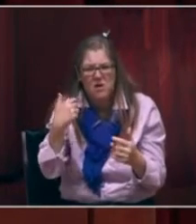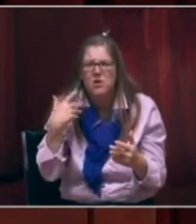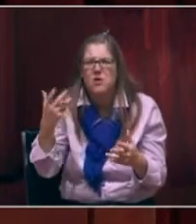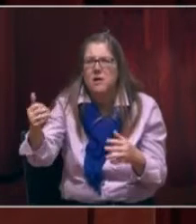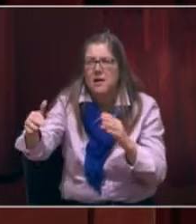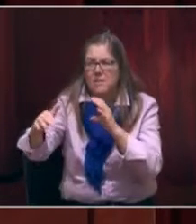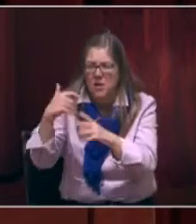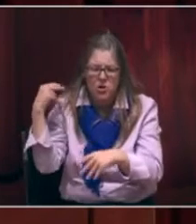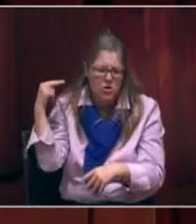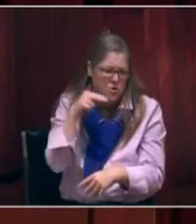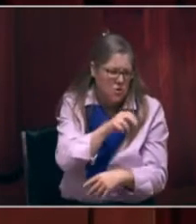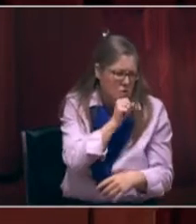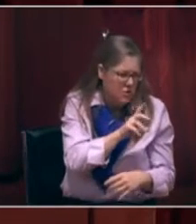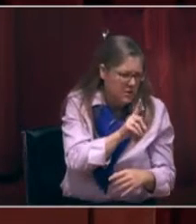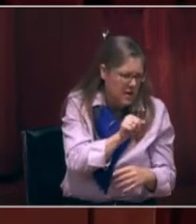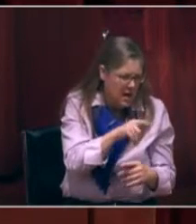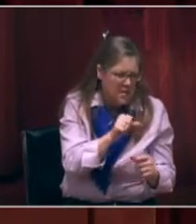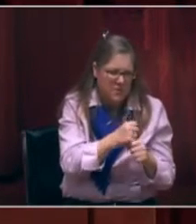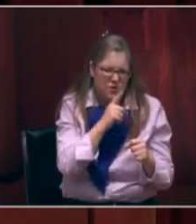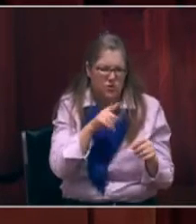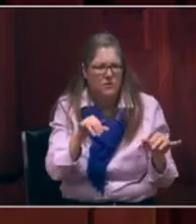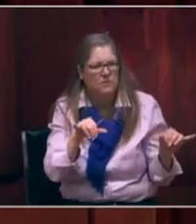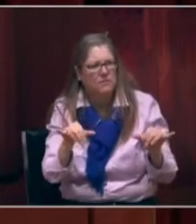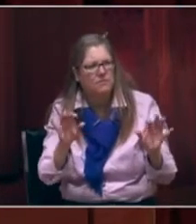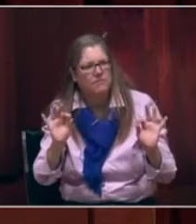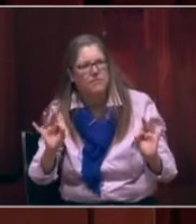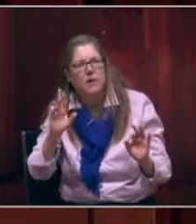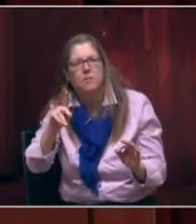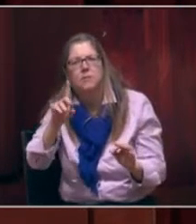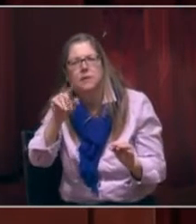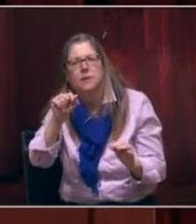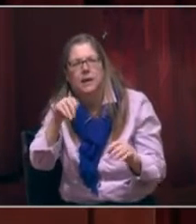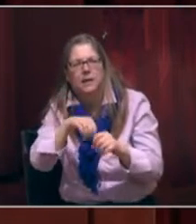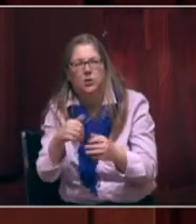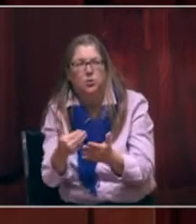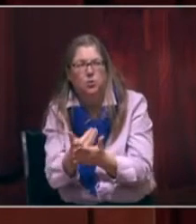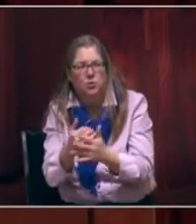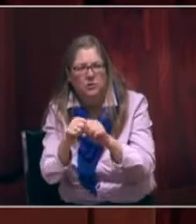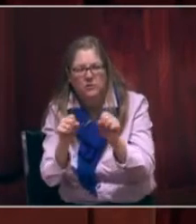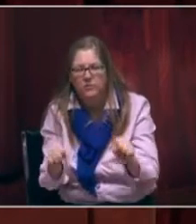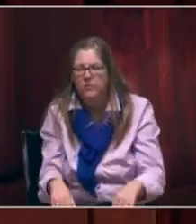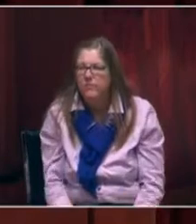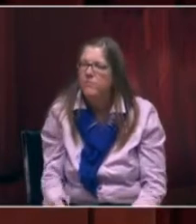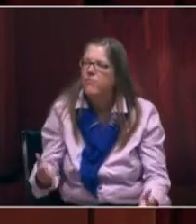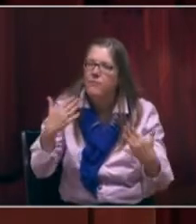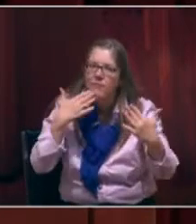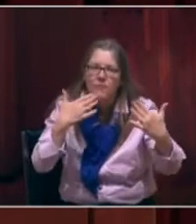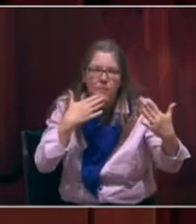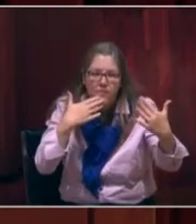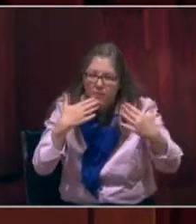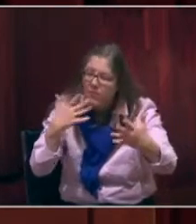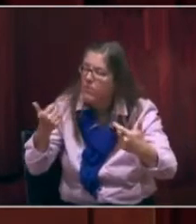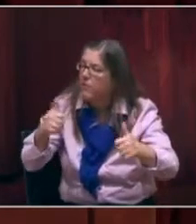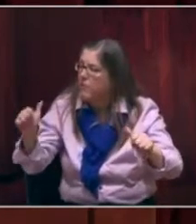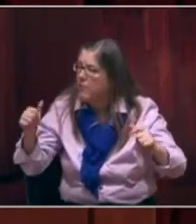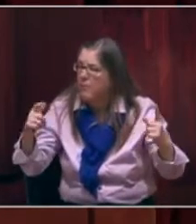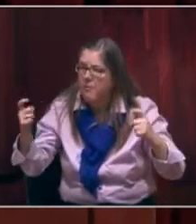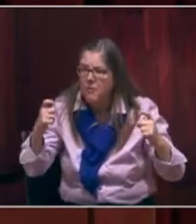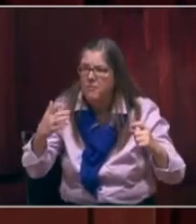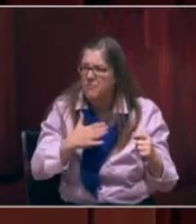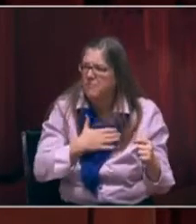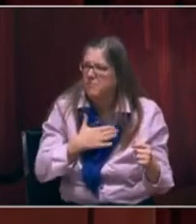the old data, make sure we make the corrections, and get your account updated for you. Okay. Well, thanks, everybody. And again, if you have other questions, just send them